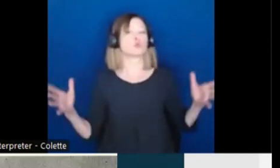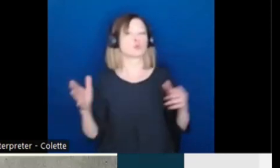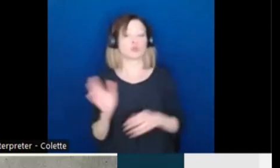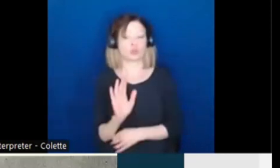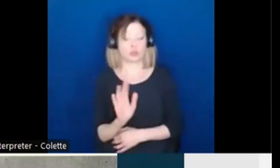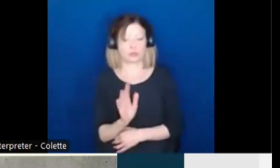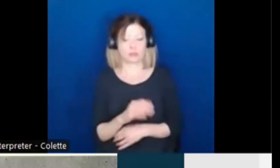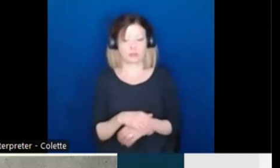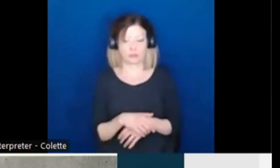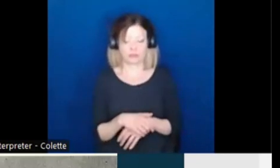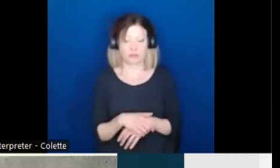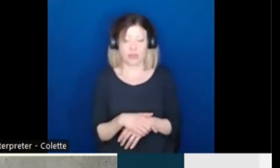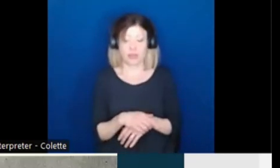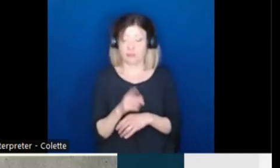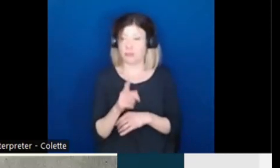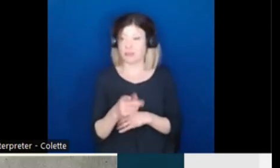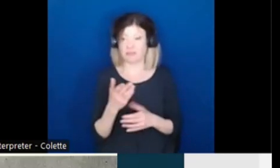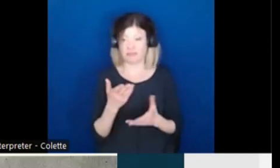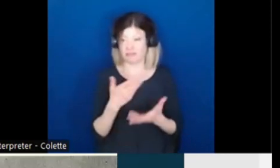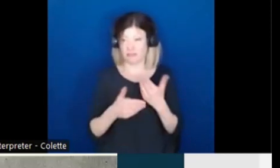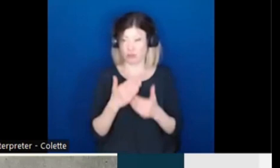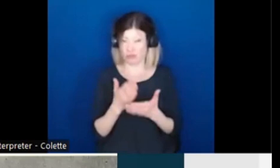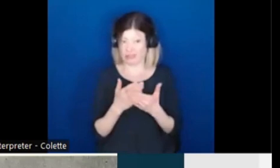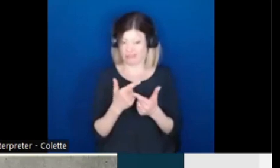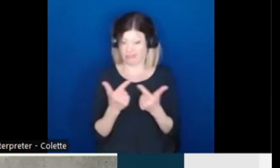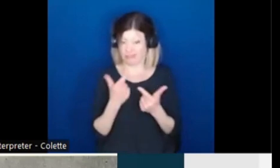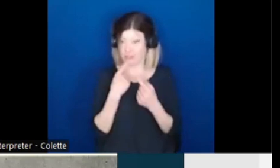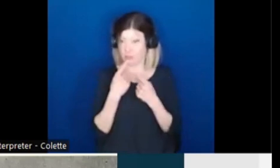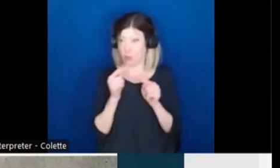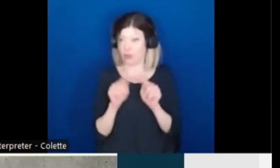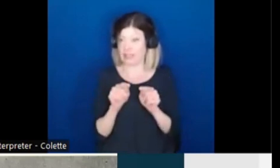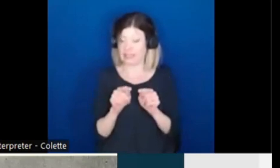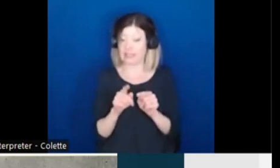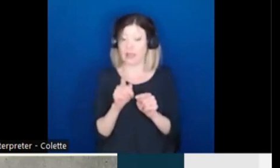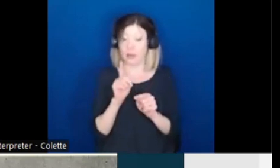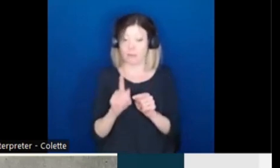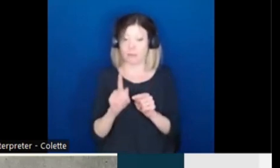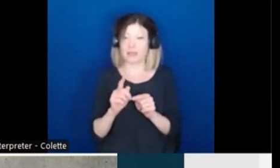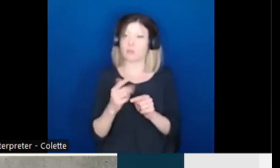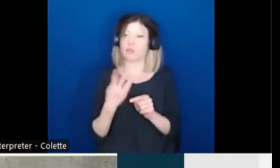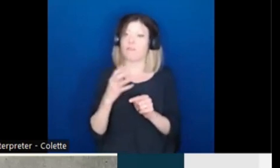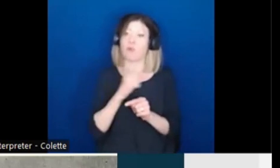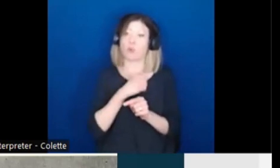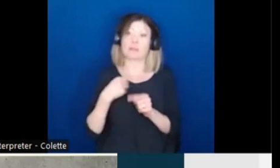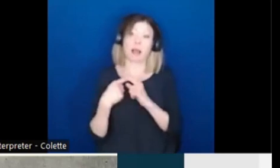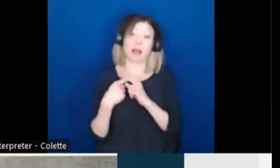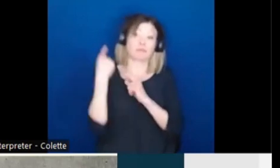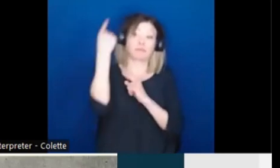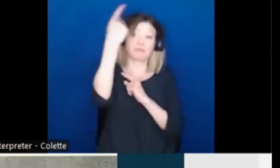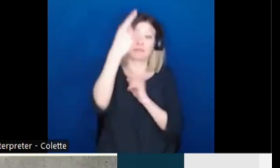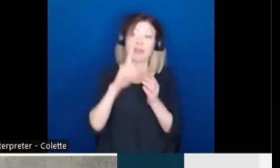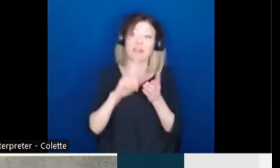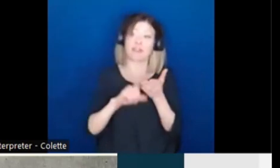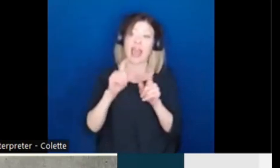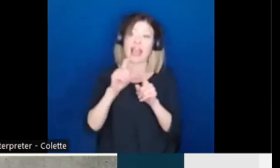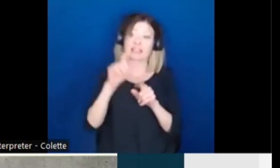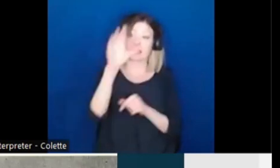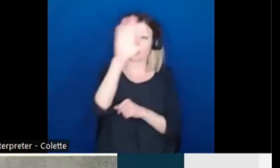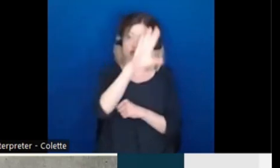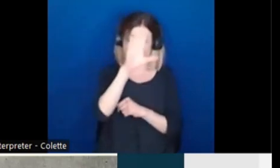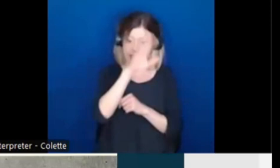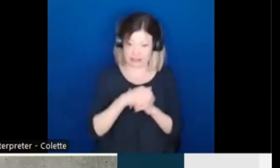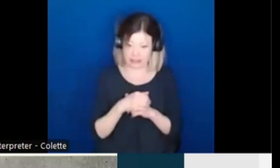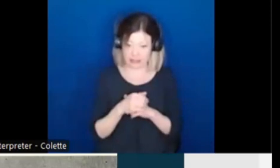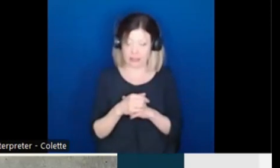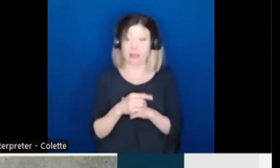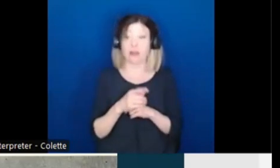very much really. But it was somewhere near the Lake District. It was 40 miles away from here. It was a charity school. Half the fees were